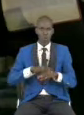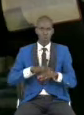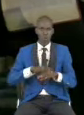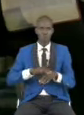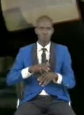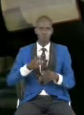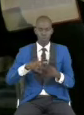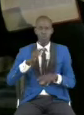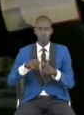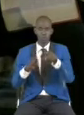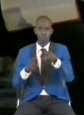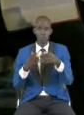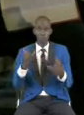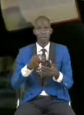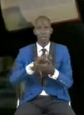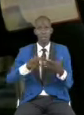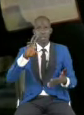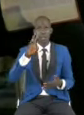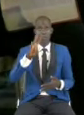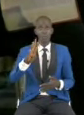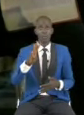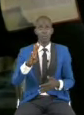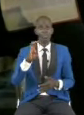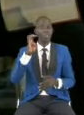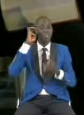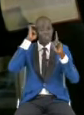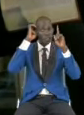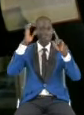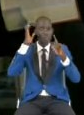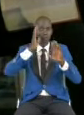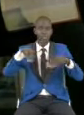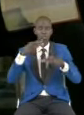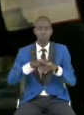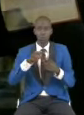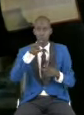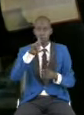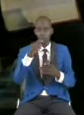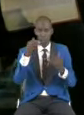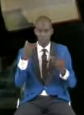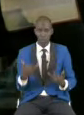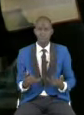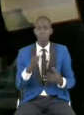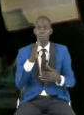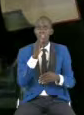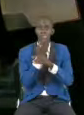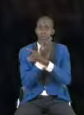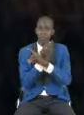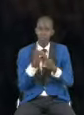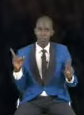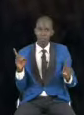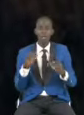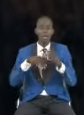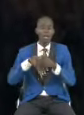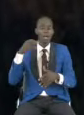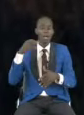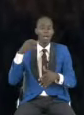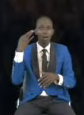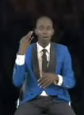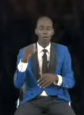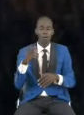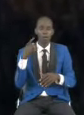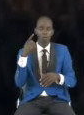unto me, he will grant unto you, that you being delivered out of the hand